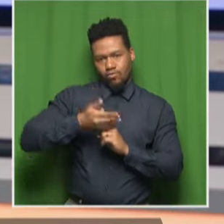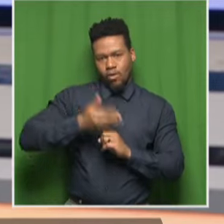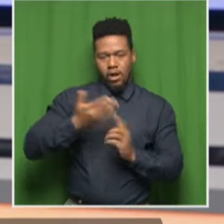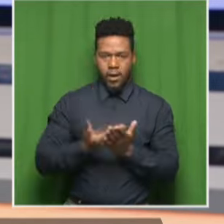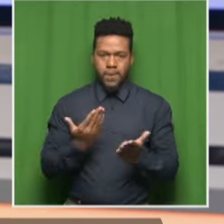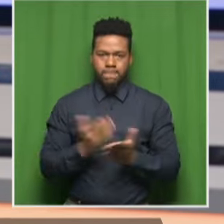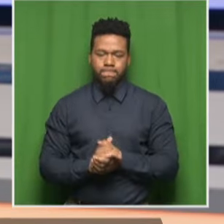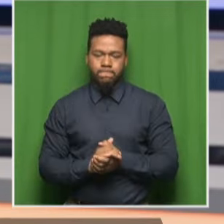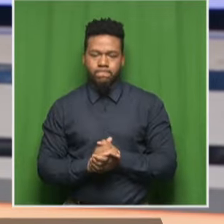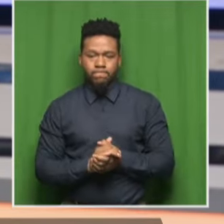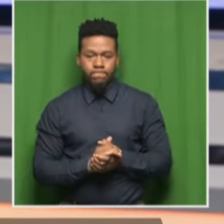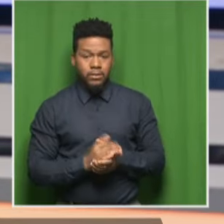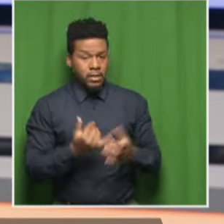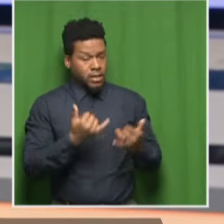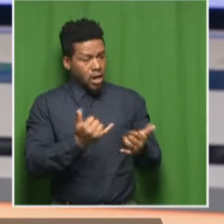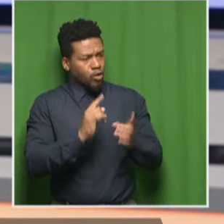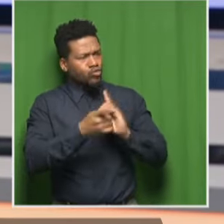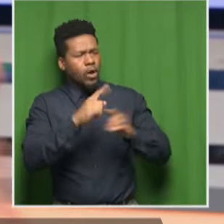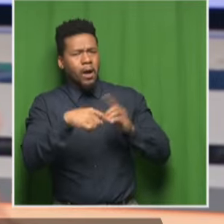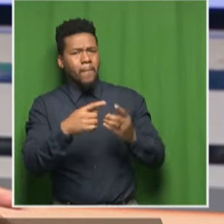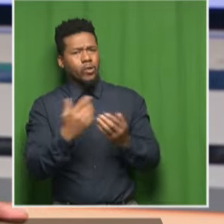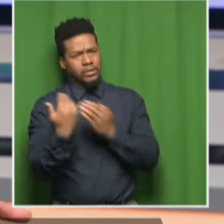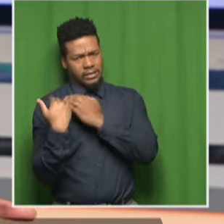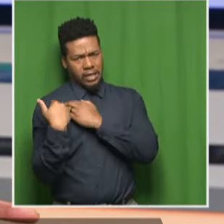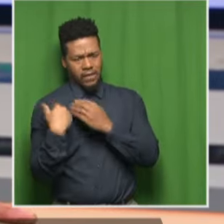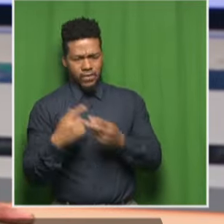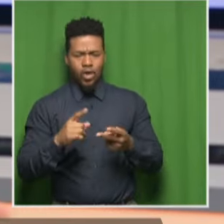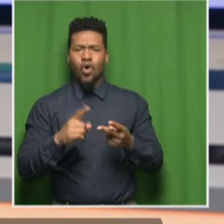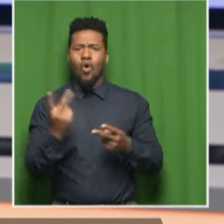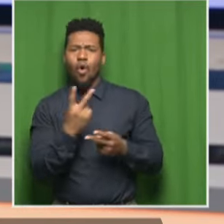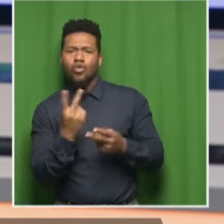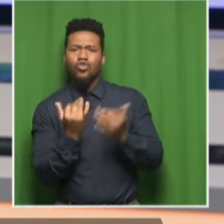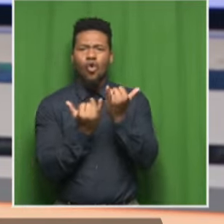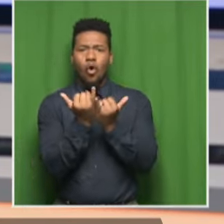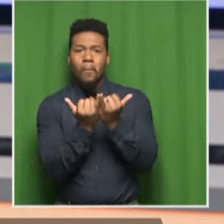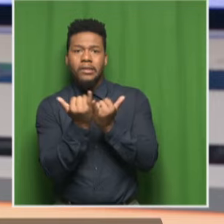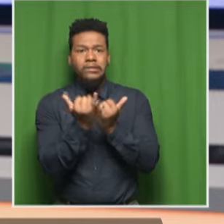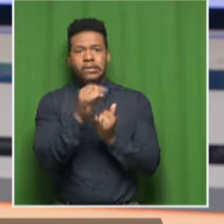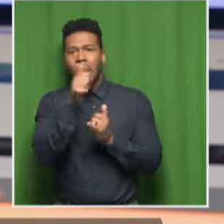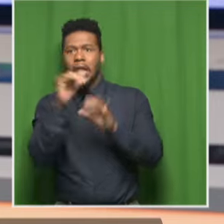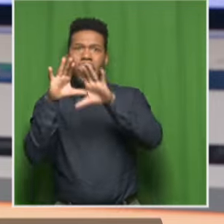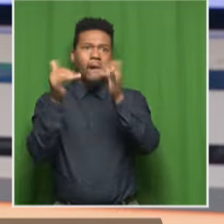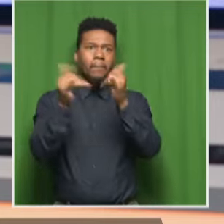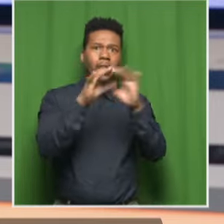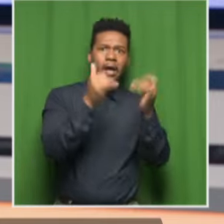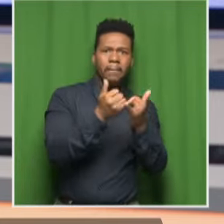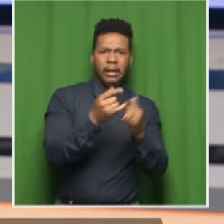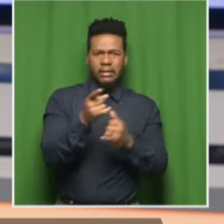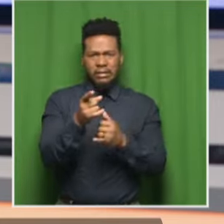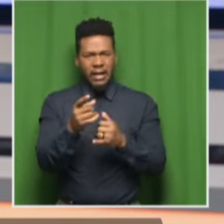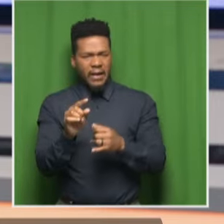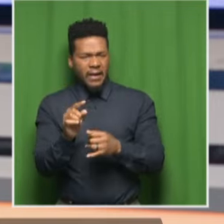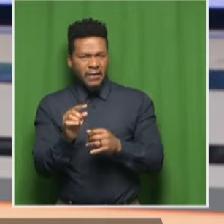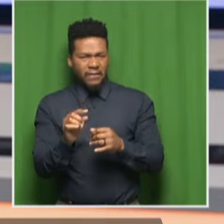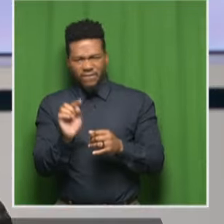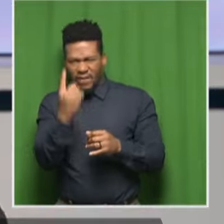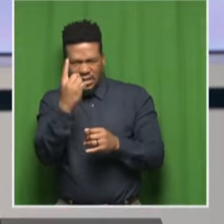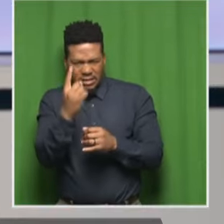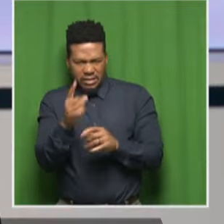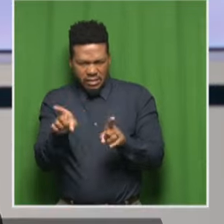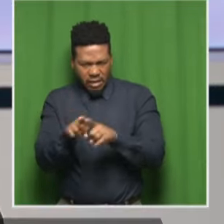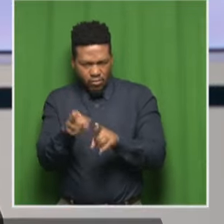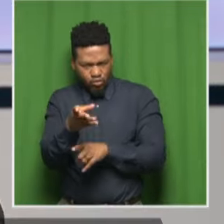and just looking at your competition as well, I mean, is this the first of its kind? But if you're going to look at its unique offering, what sets it apart? Okay,